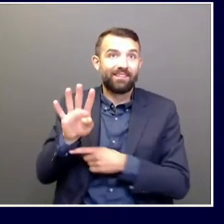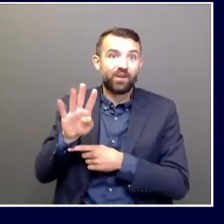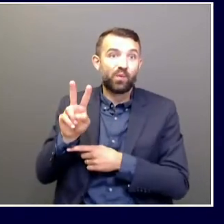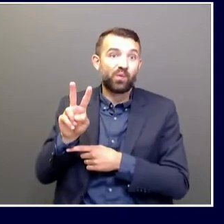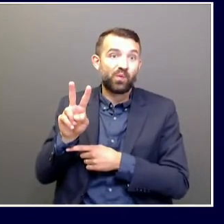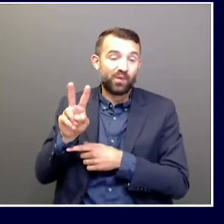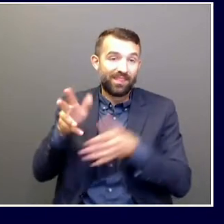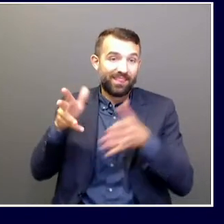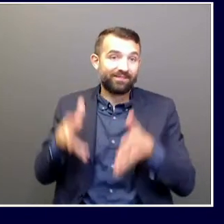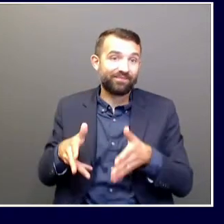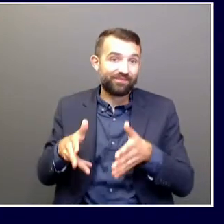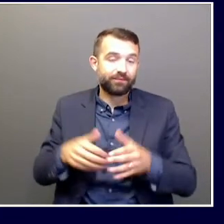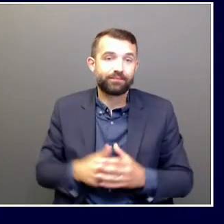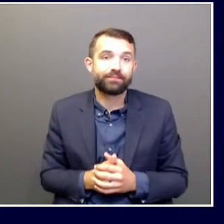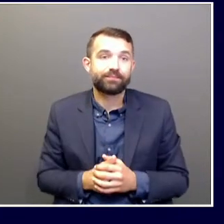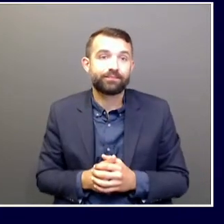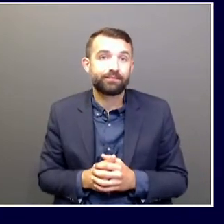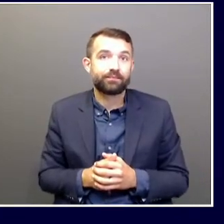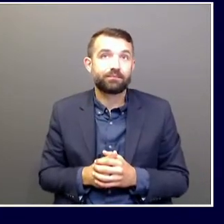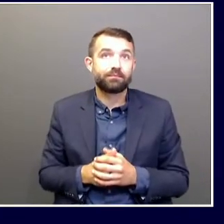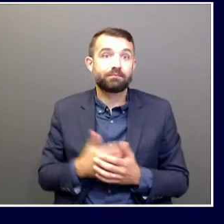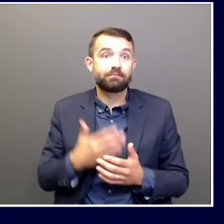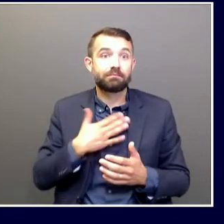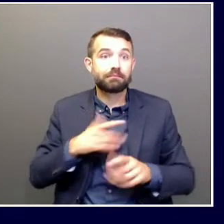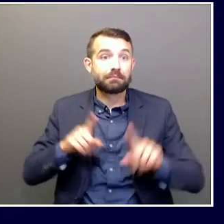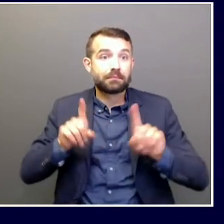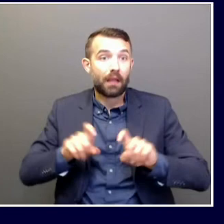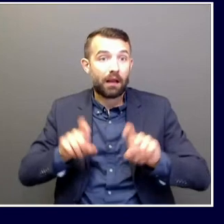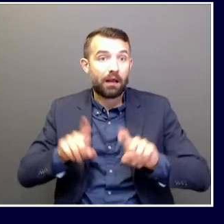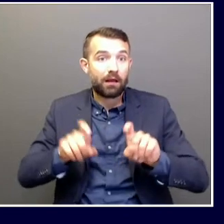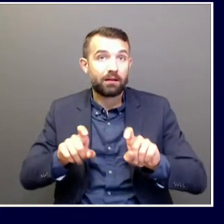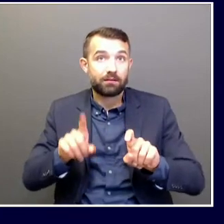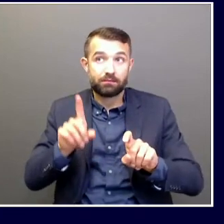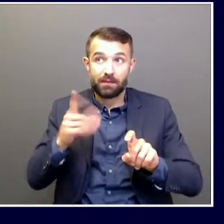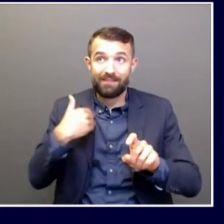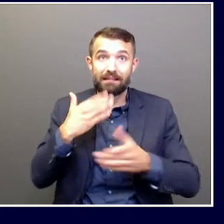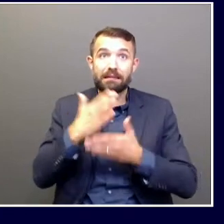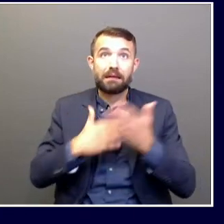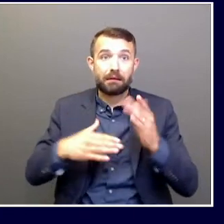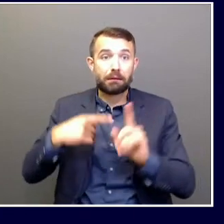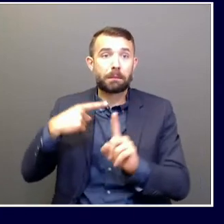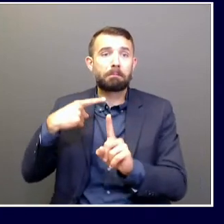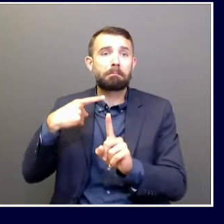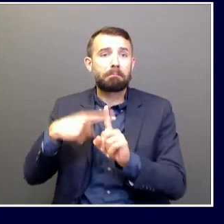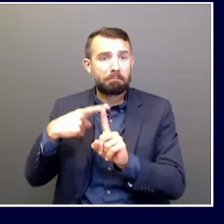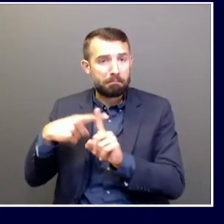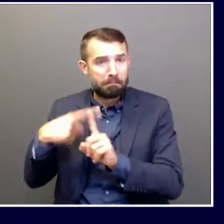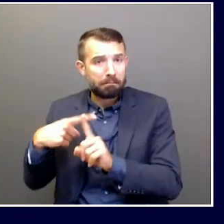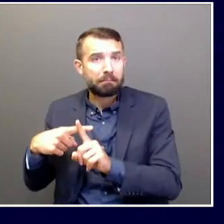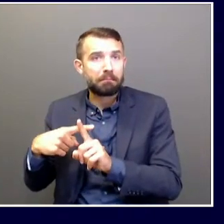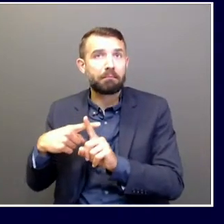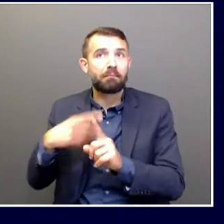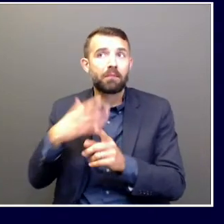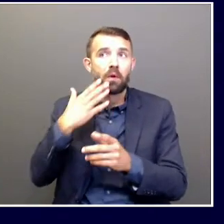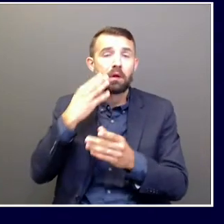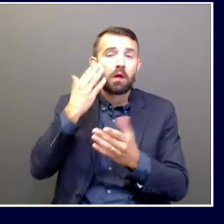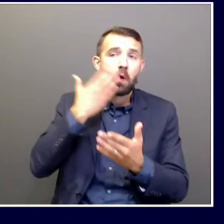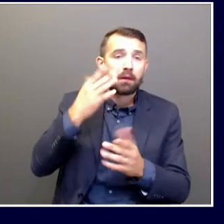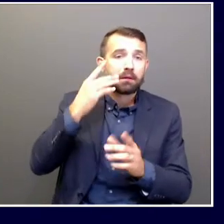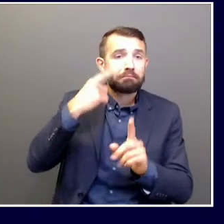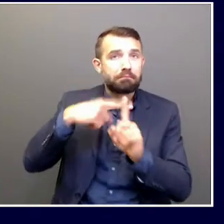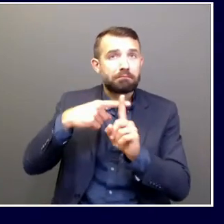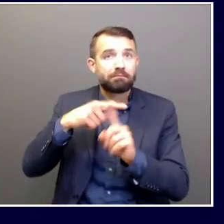some small signs of optimism there. Our PCR positivity rate on a 7-day rolling average